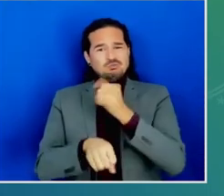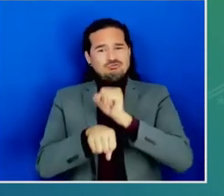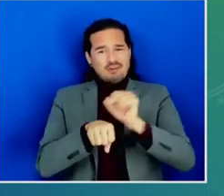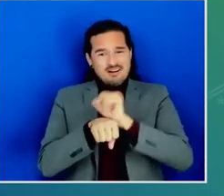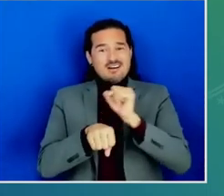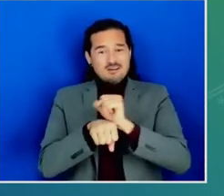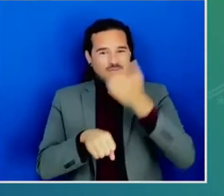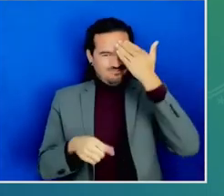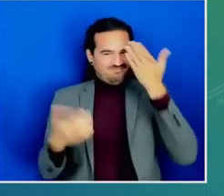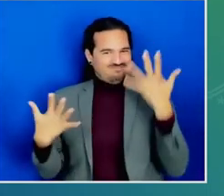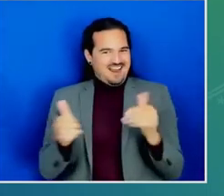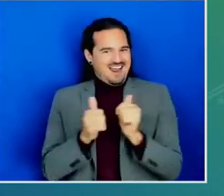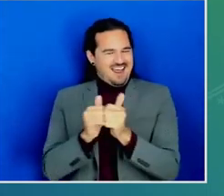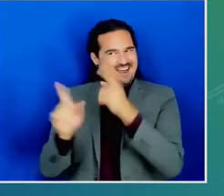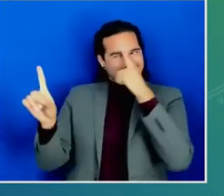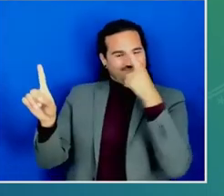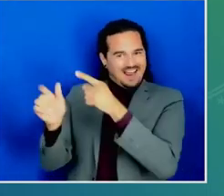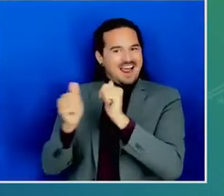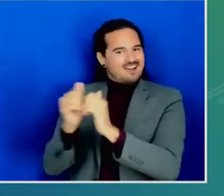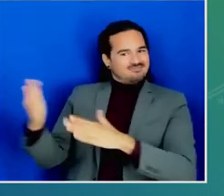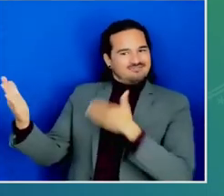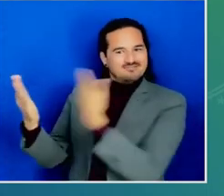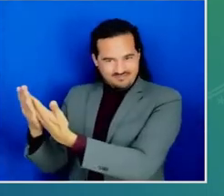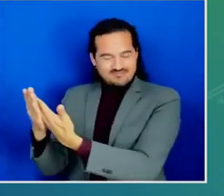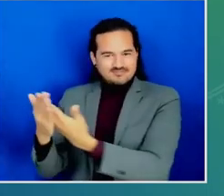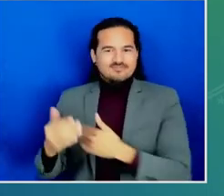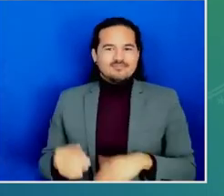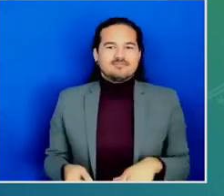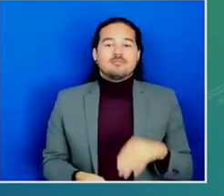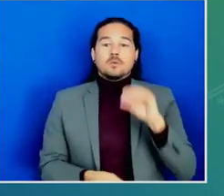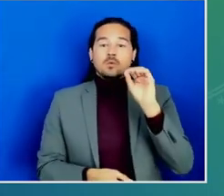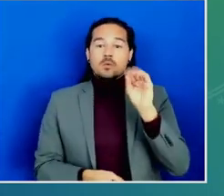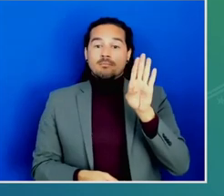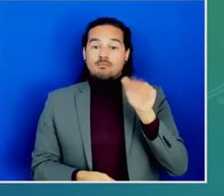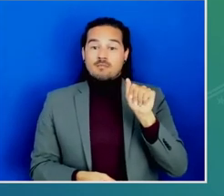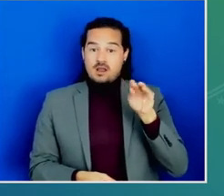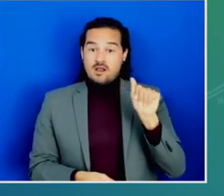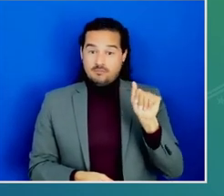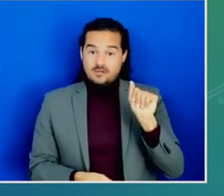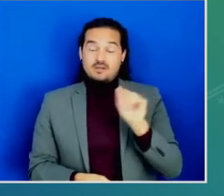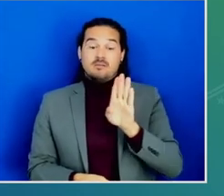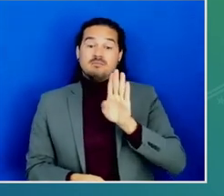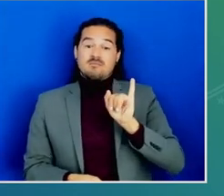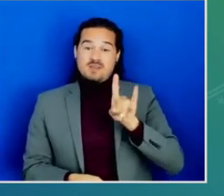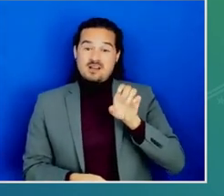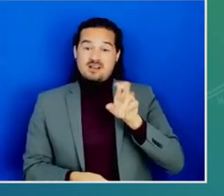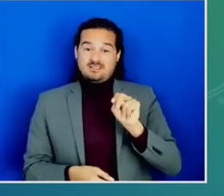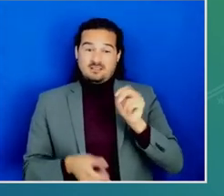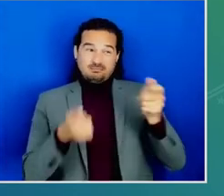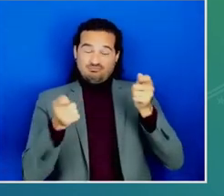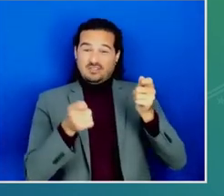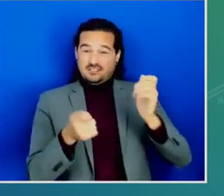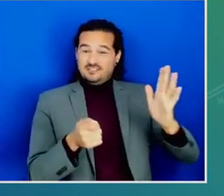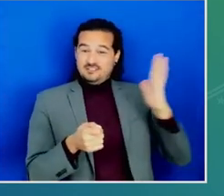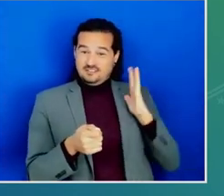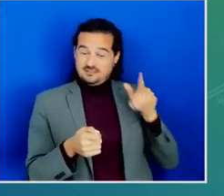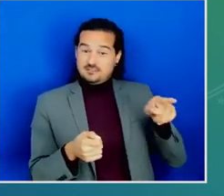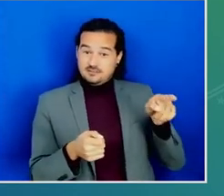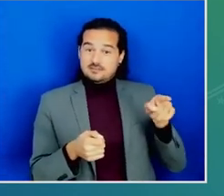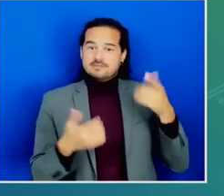We know how to do this. The Obama-Biden administration reduced the auto industry and, or should I say, rescued